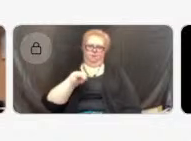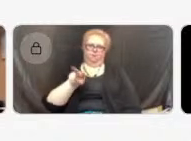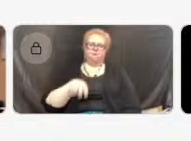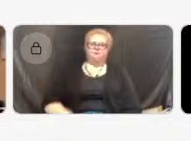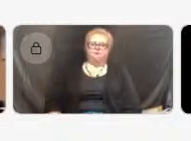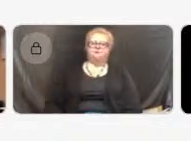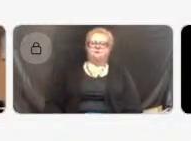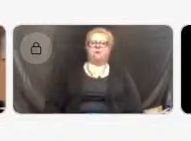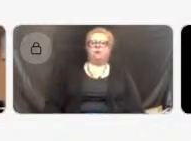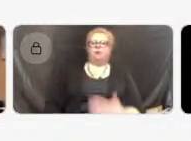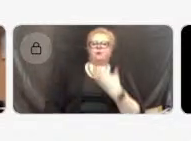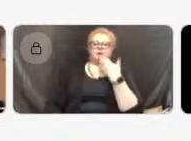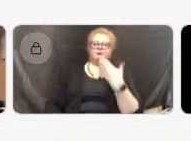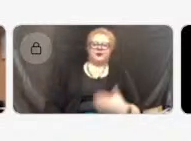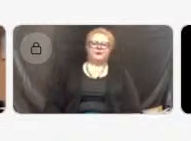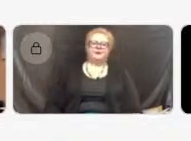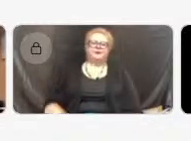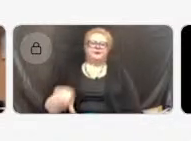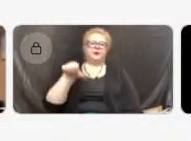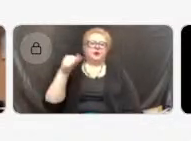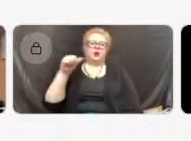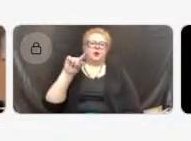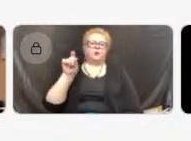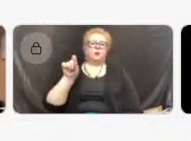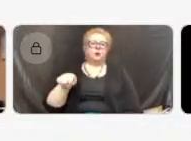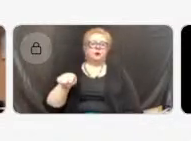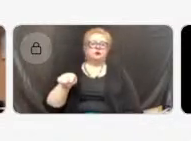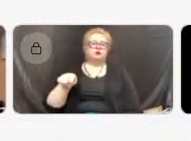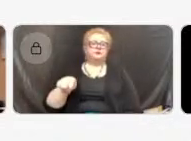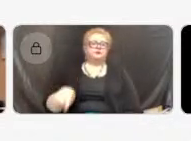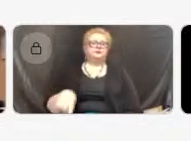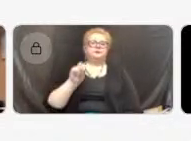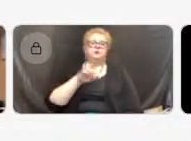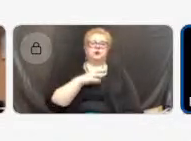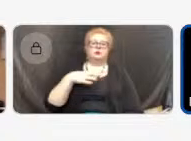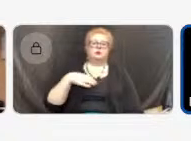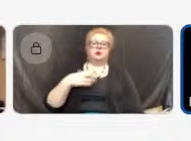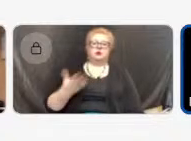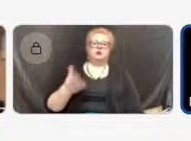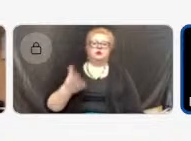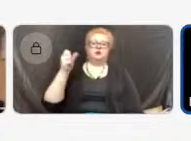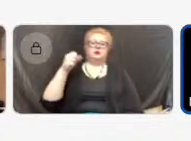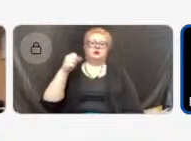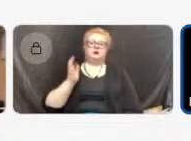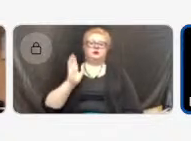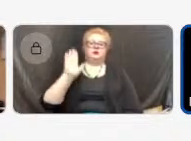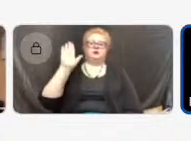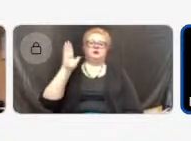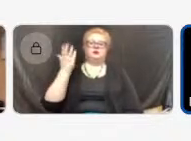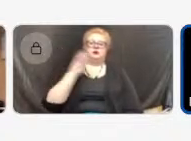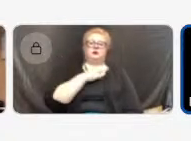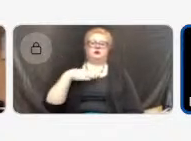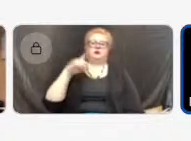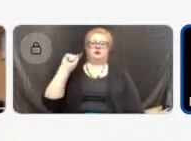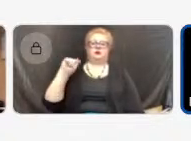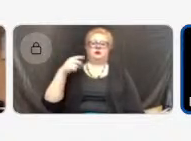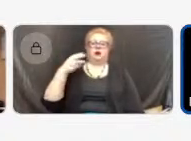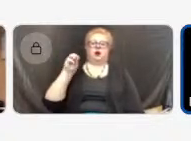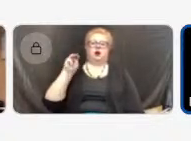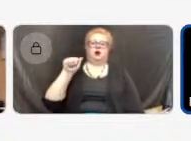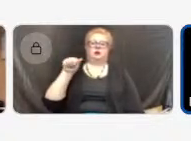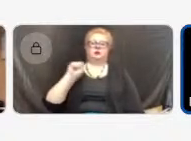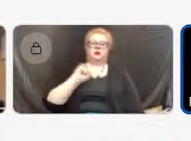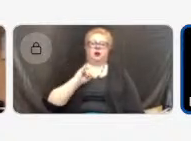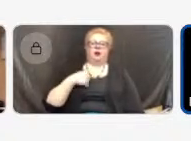Any other questions by the commission for the applicant or staff? Yes, hi, this is Commissioner Thomas. I